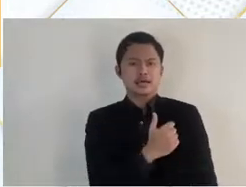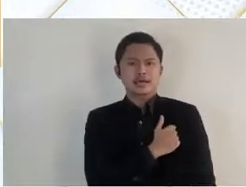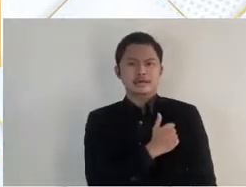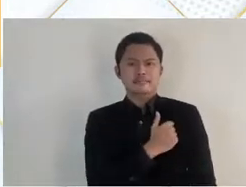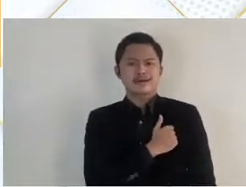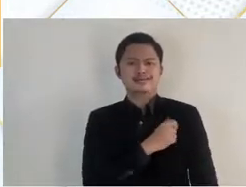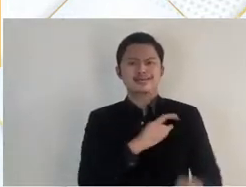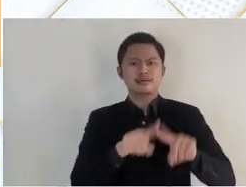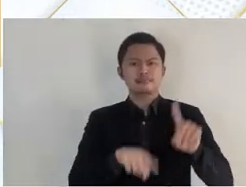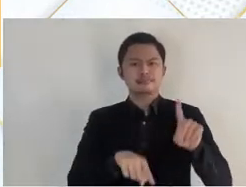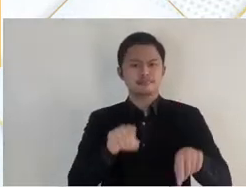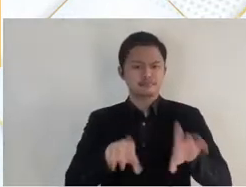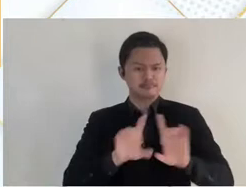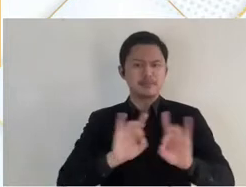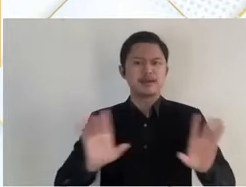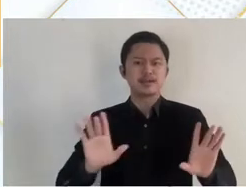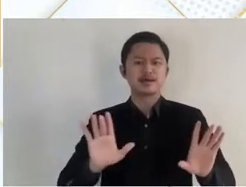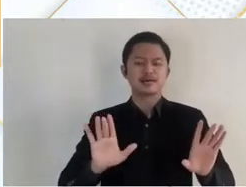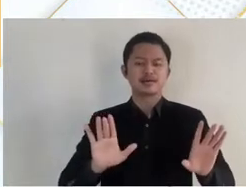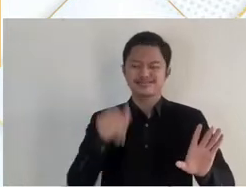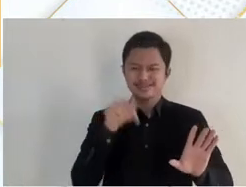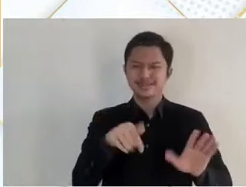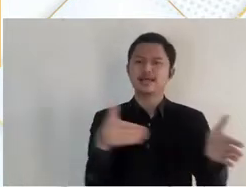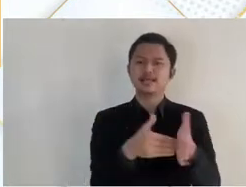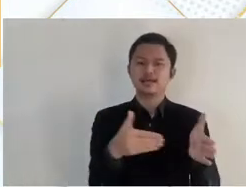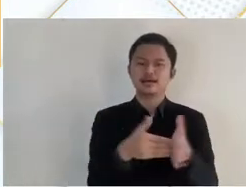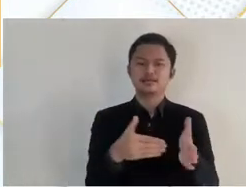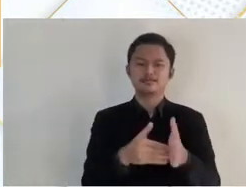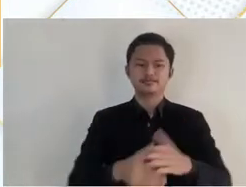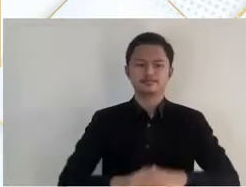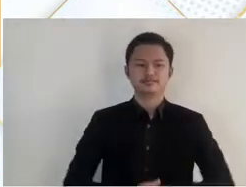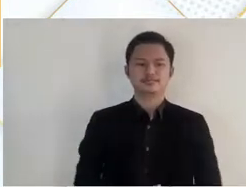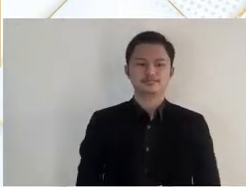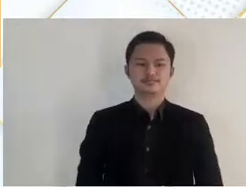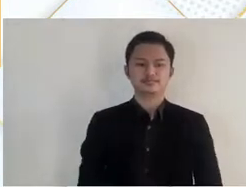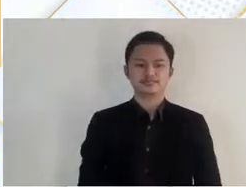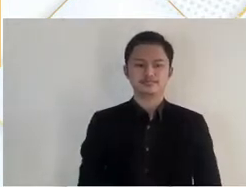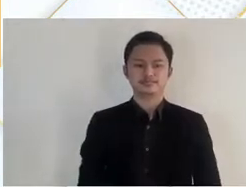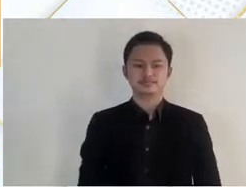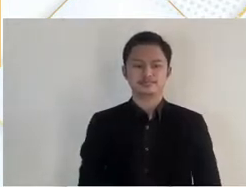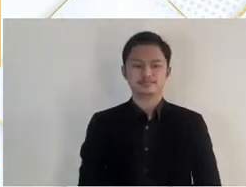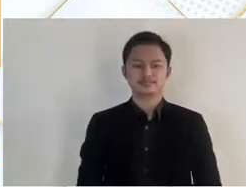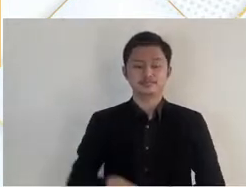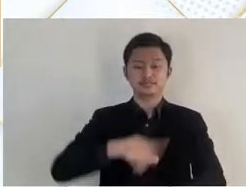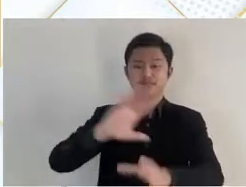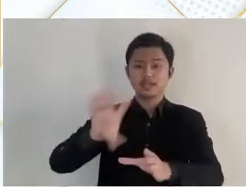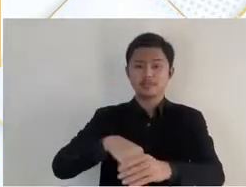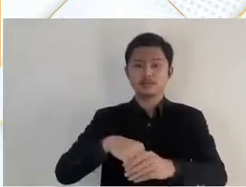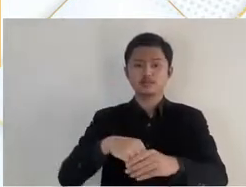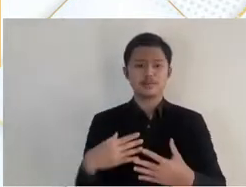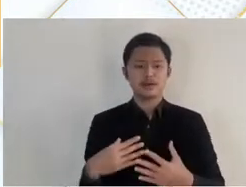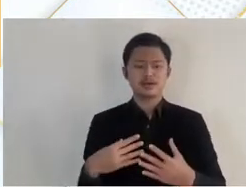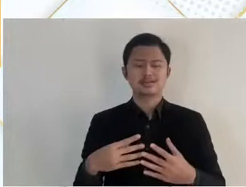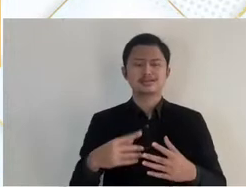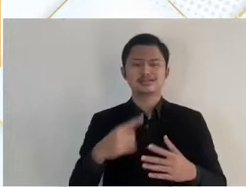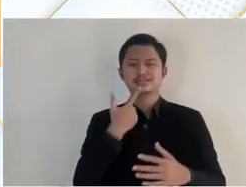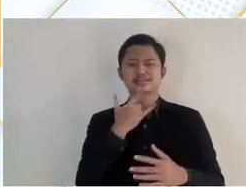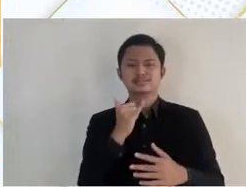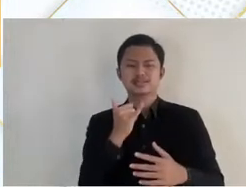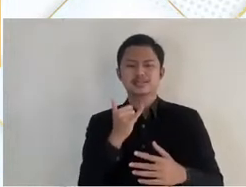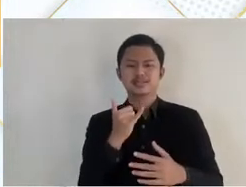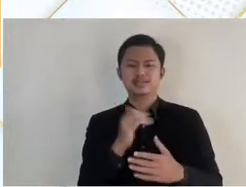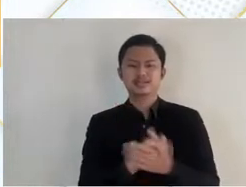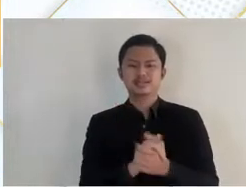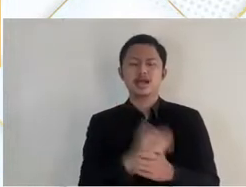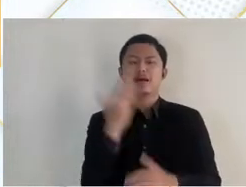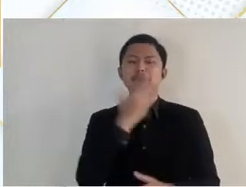with. So this is also a challenge. For others, it included acquisition and application of new